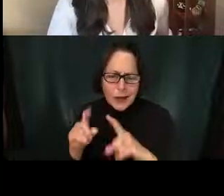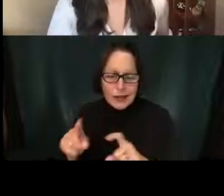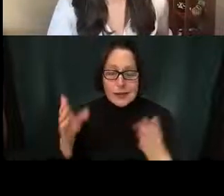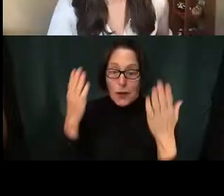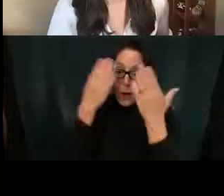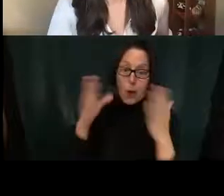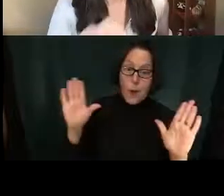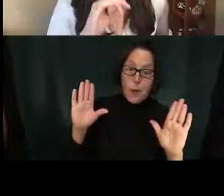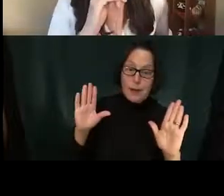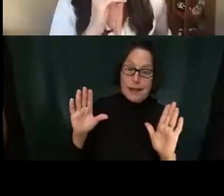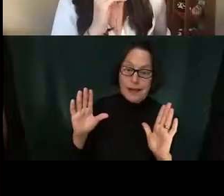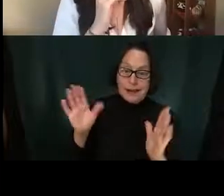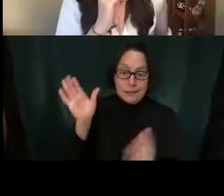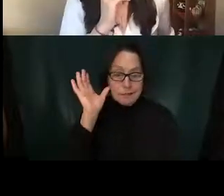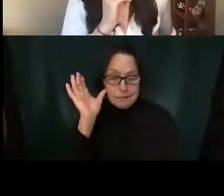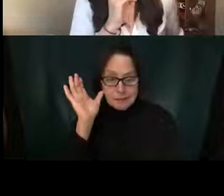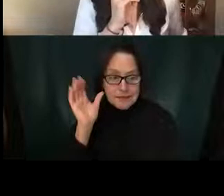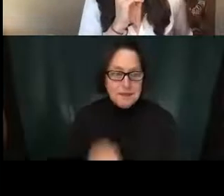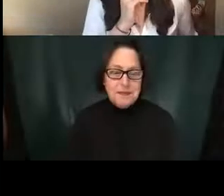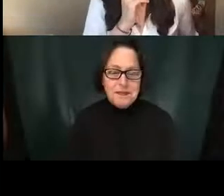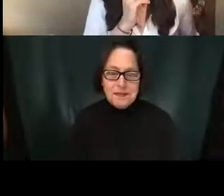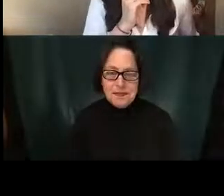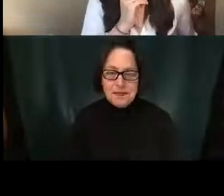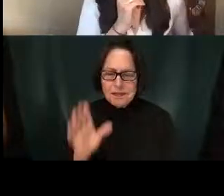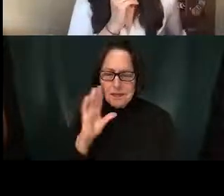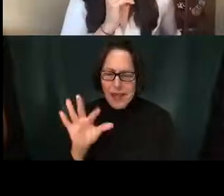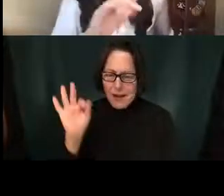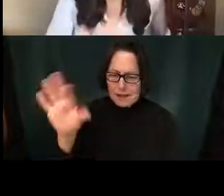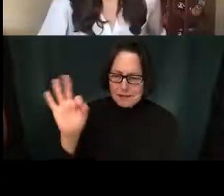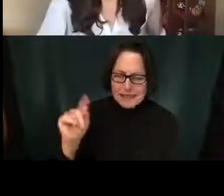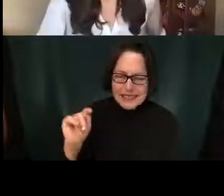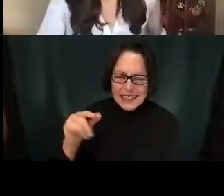openly. Yeah, I'm going to give you some tips around this as well.